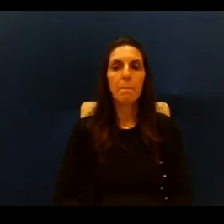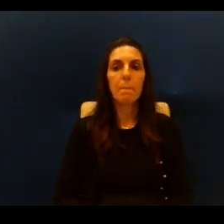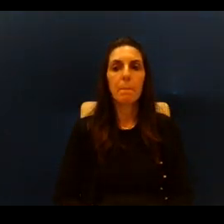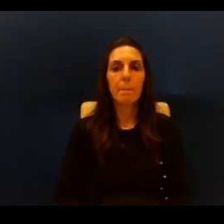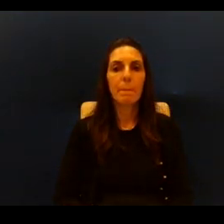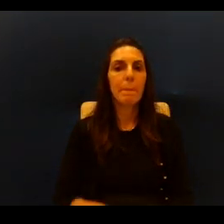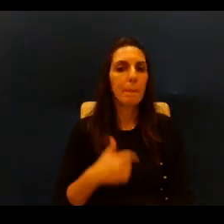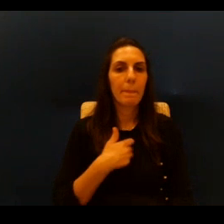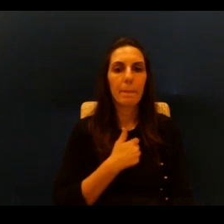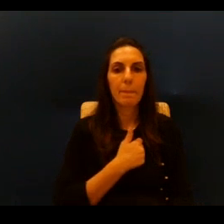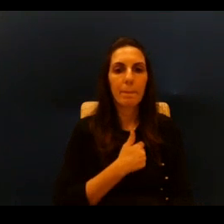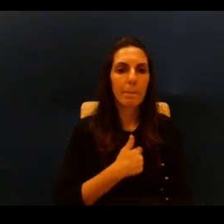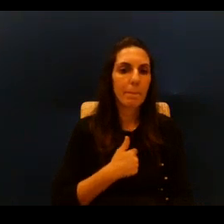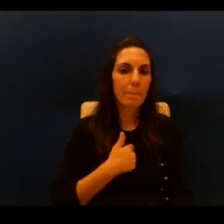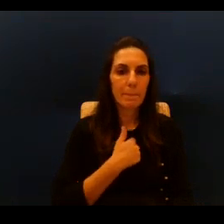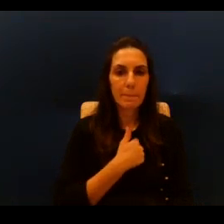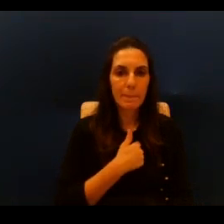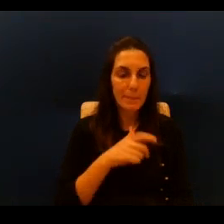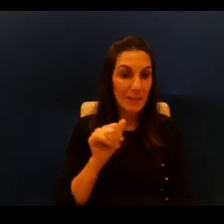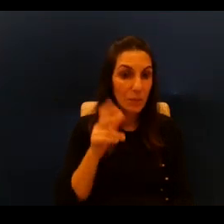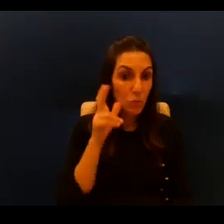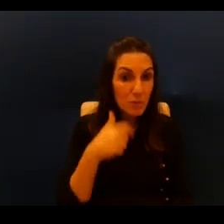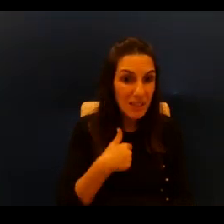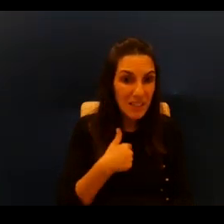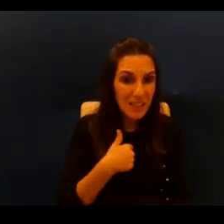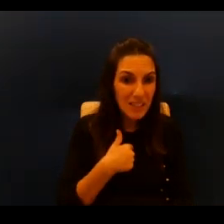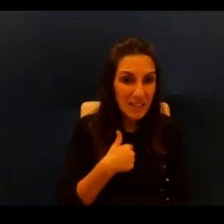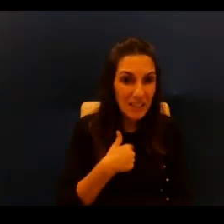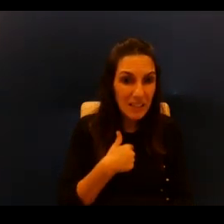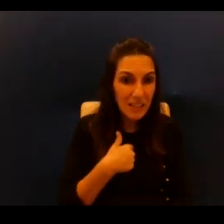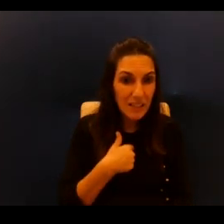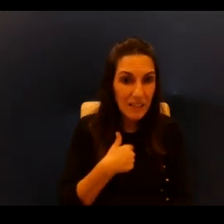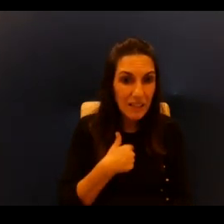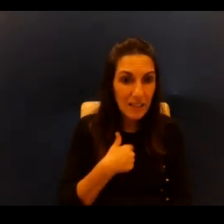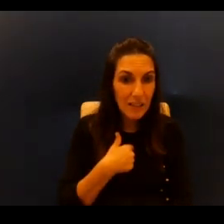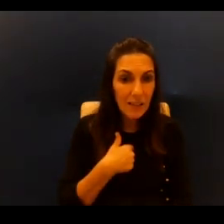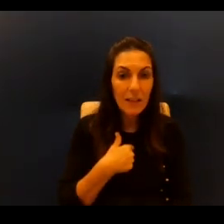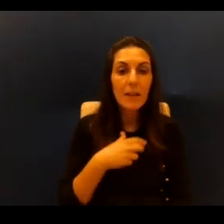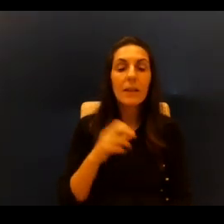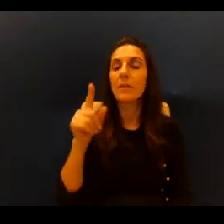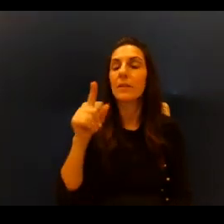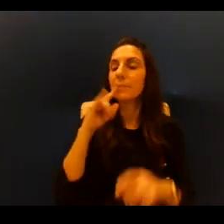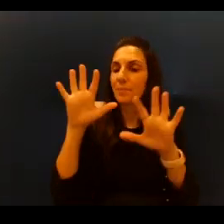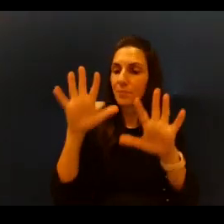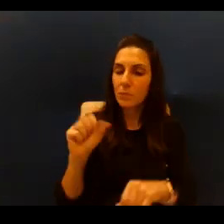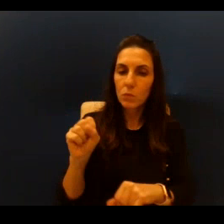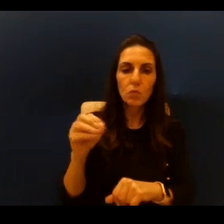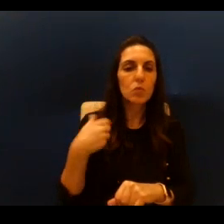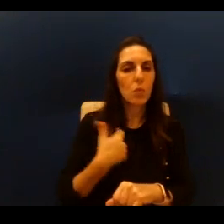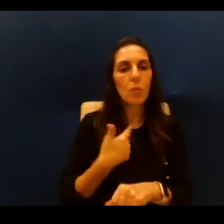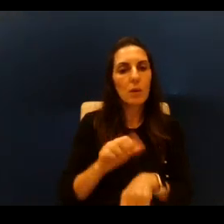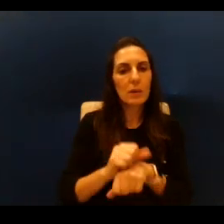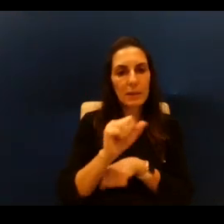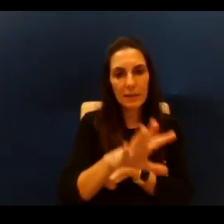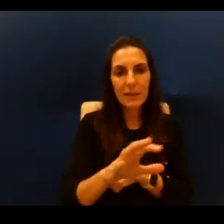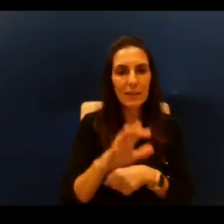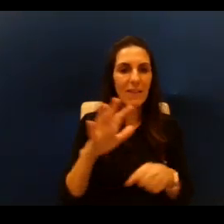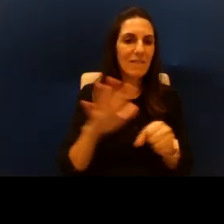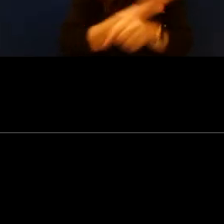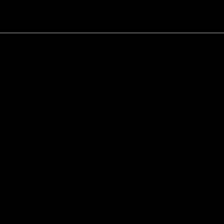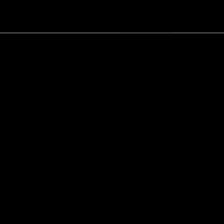I'm sorry, this thing is muted me. Can you all hear me? Yes, we can hear you. Okay, great. So we've submitted our full site plan to the